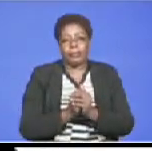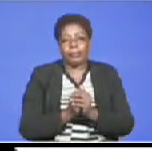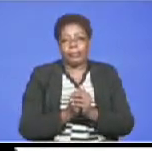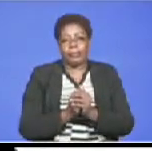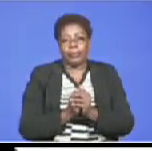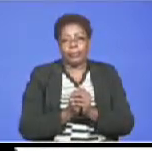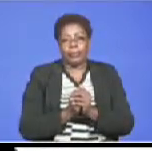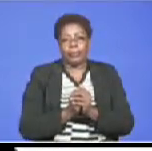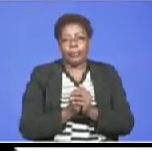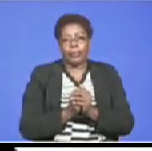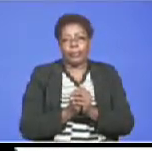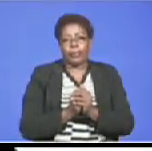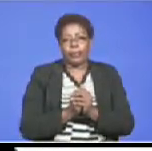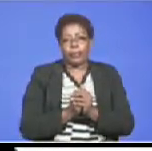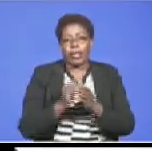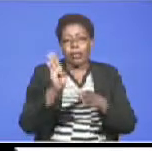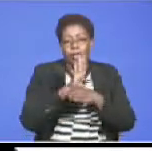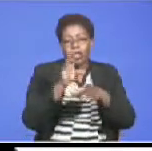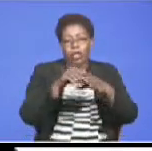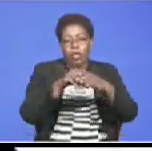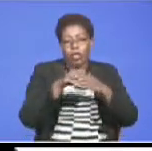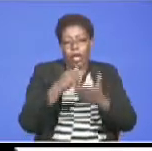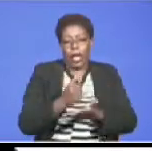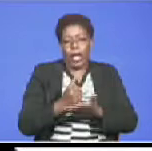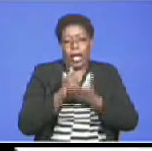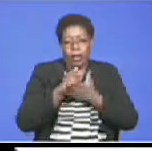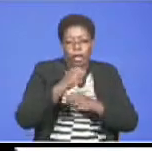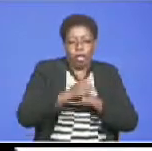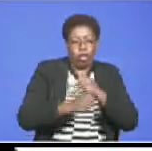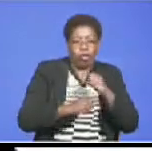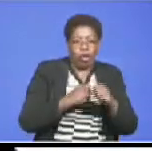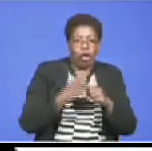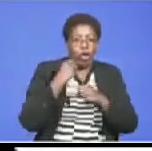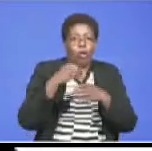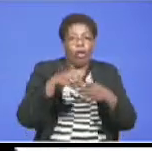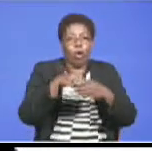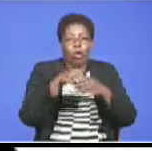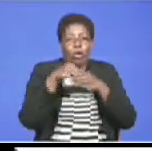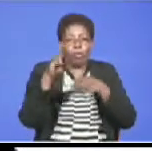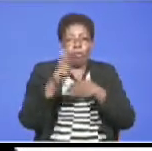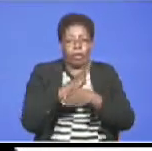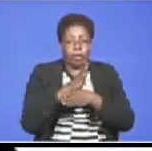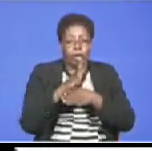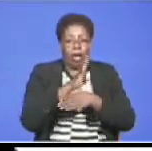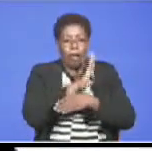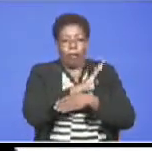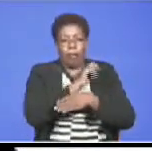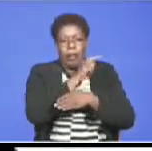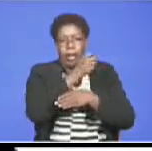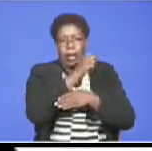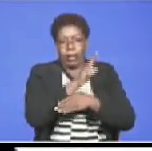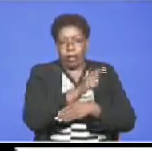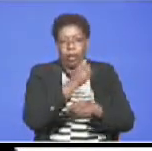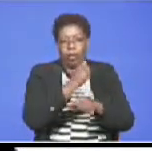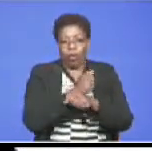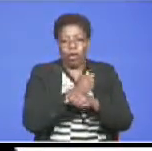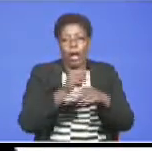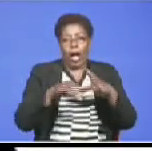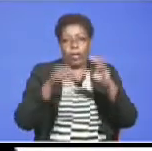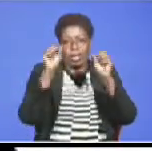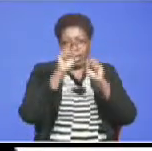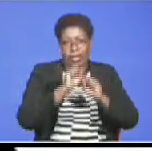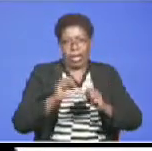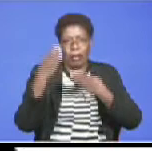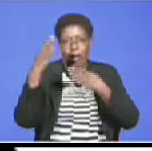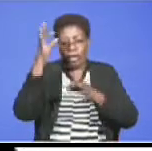A local entrepreneur hoping to help struggling homeowners. Businesswoman Melissiana Bethel putting on a workshop this coming Saturday